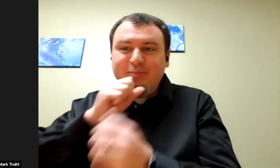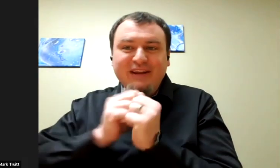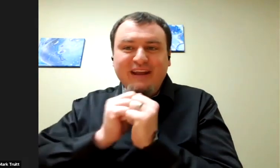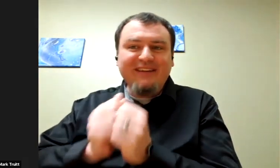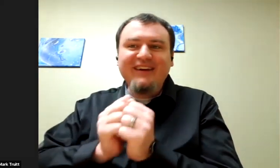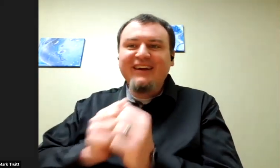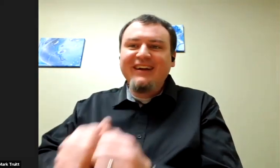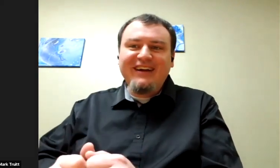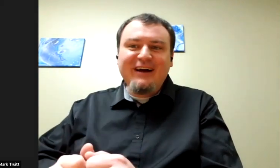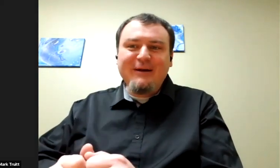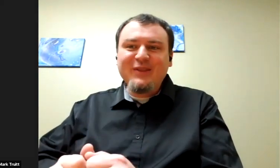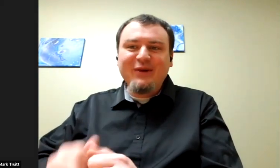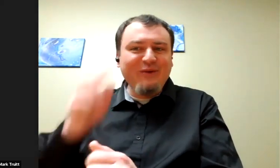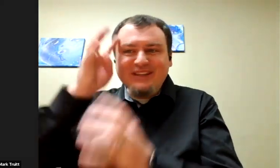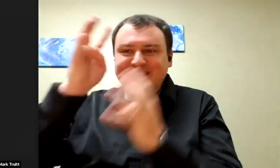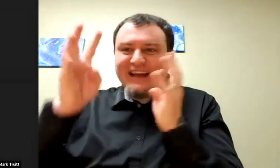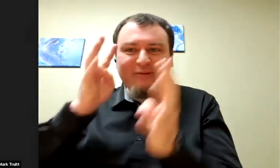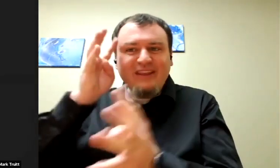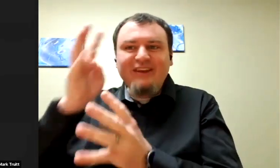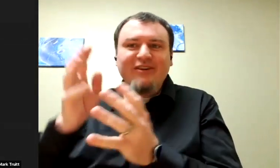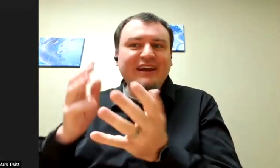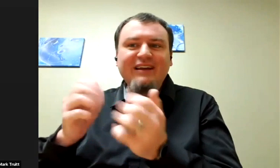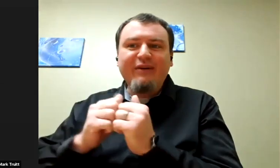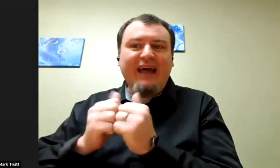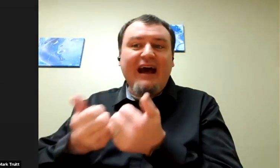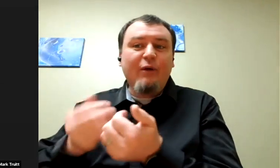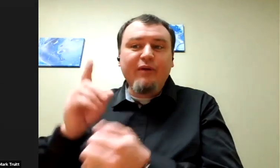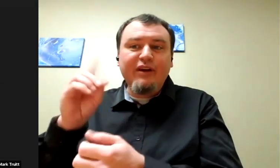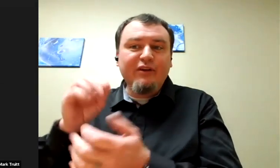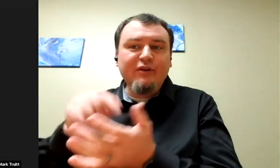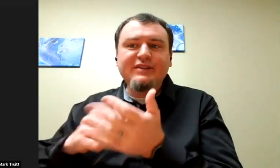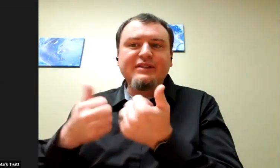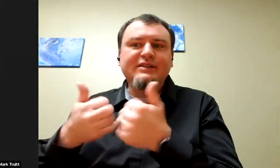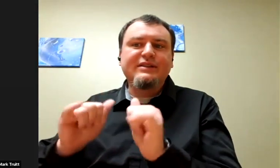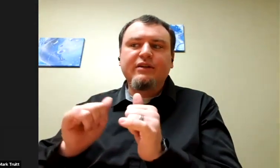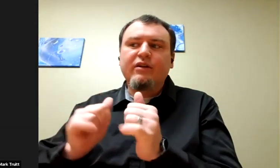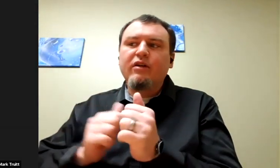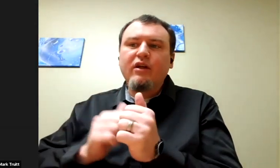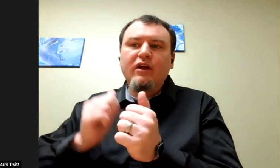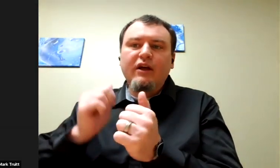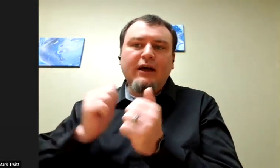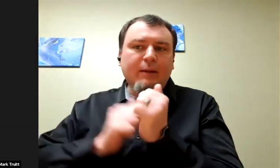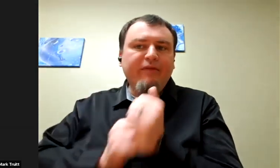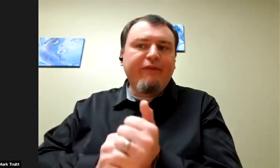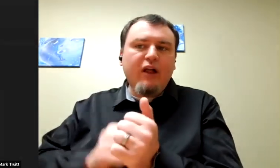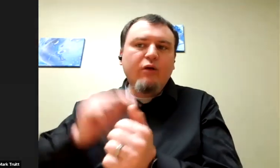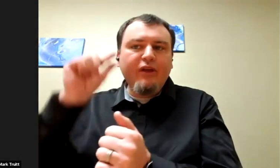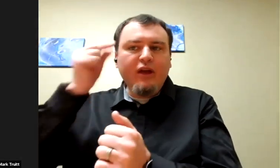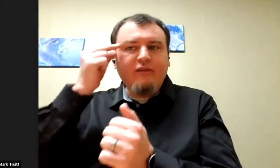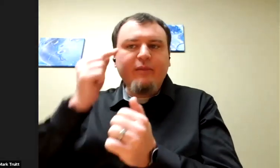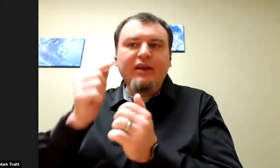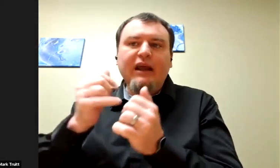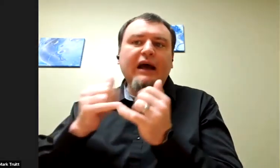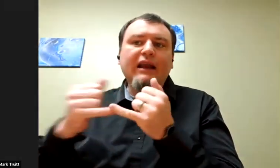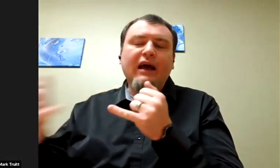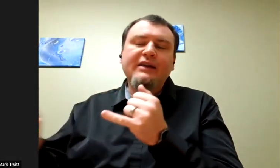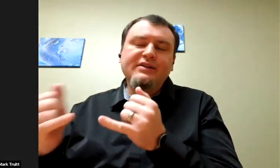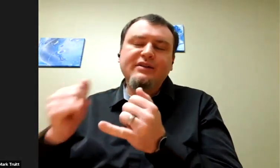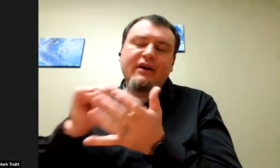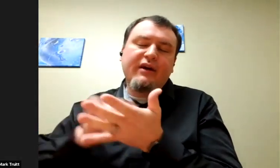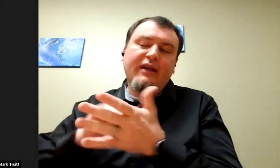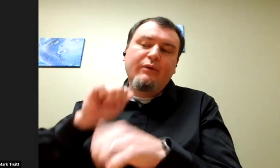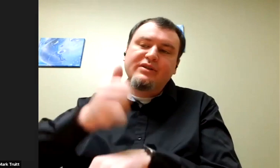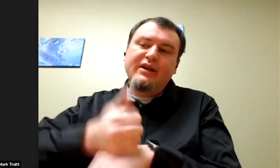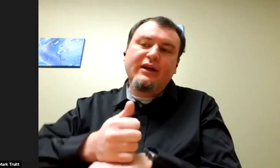Lord's Supper together. We just got really creative with how we were going to do this and still follow the government